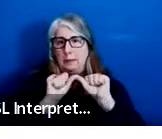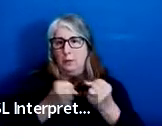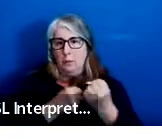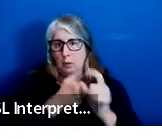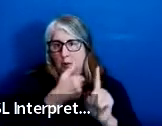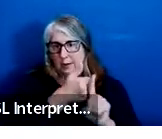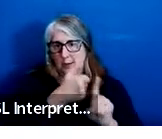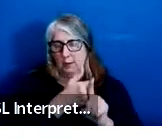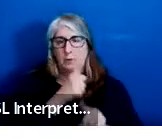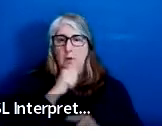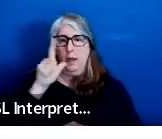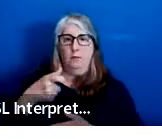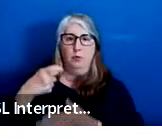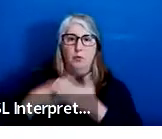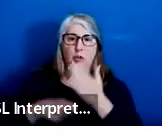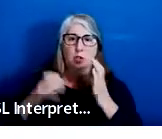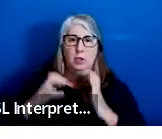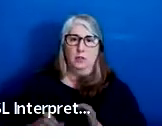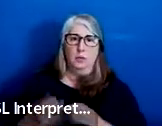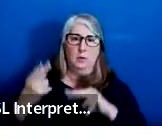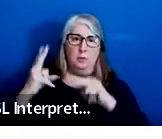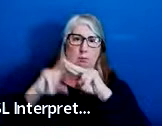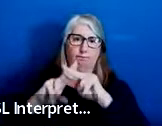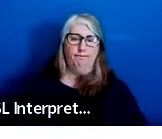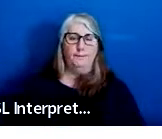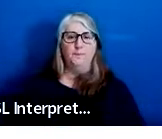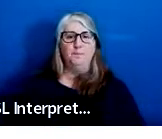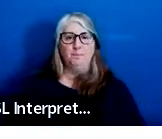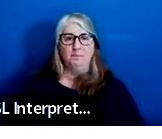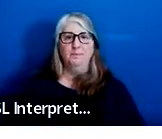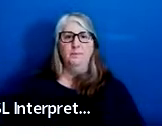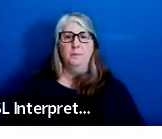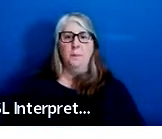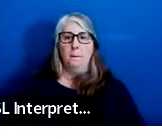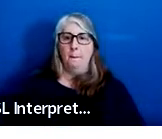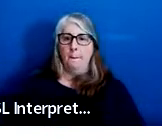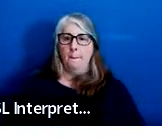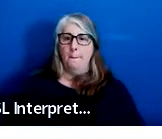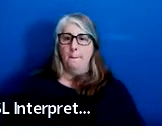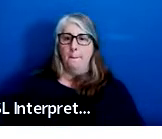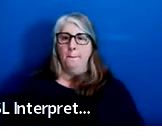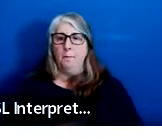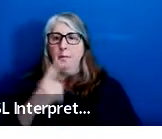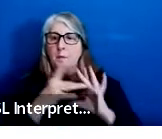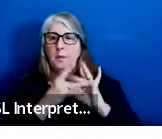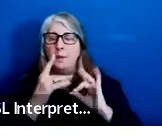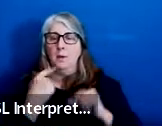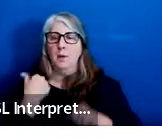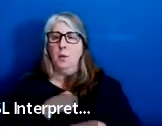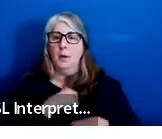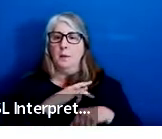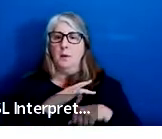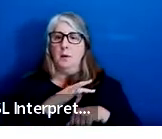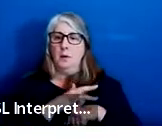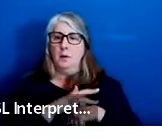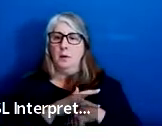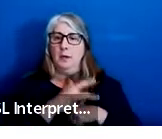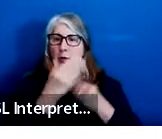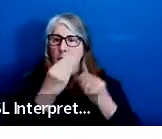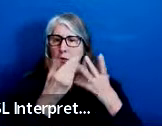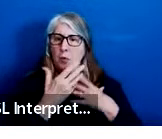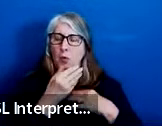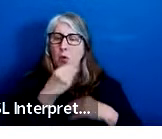customers, which is you. Yeah. We were earlier told food scraps can be put into large yard